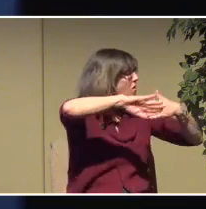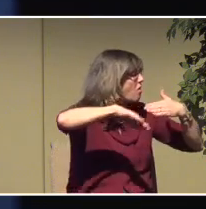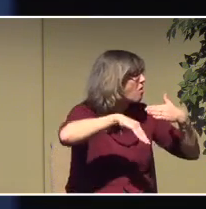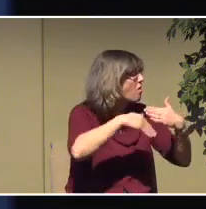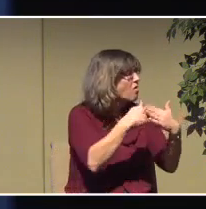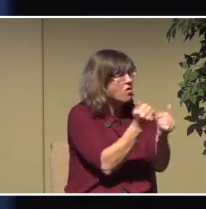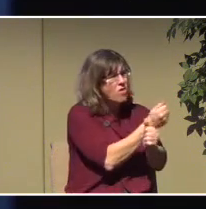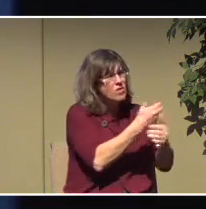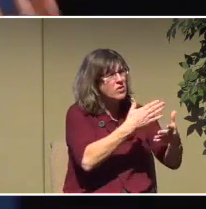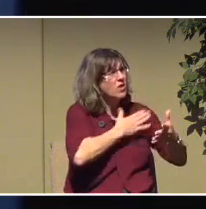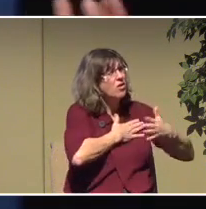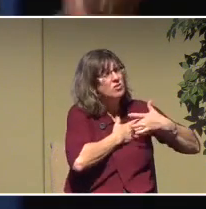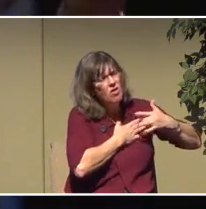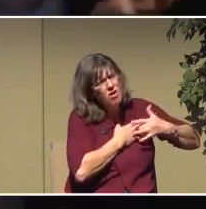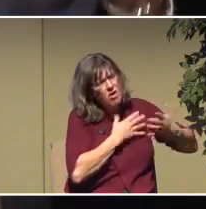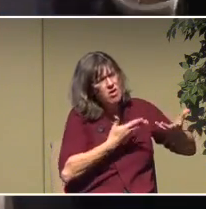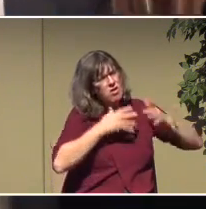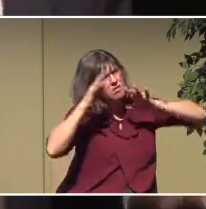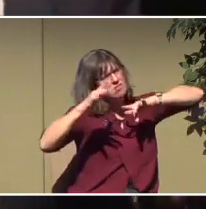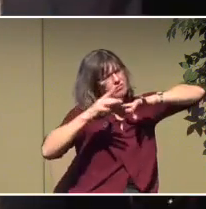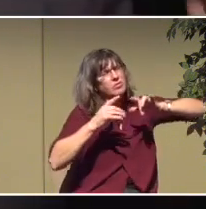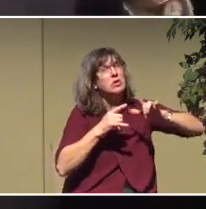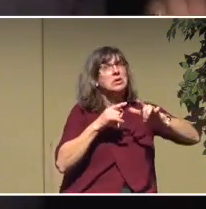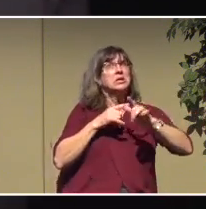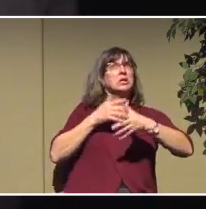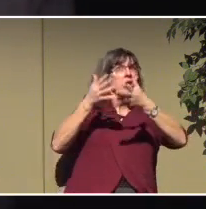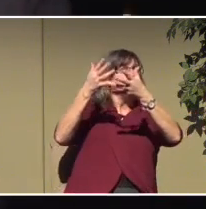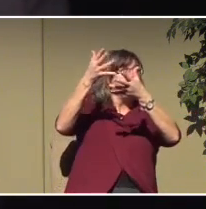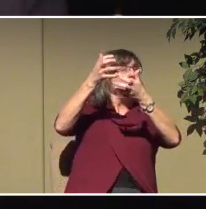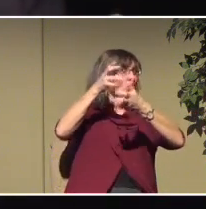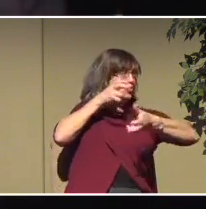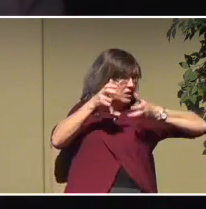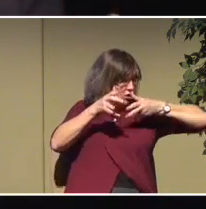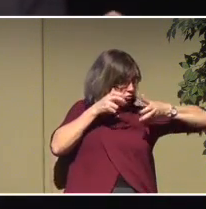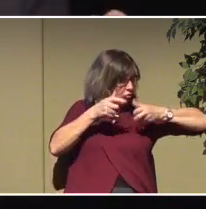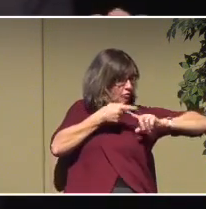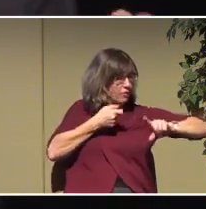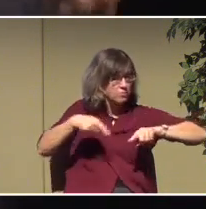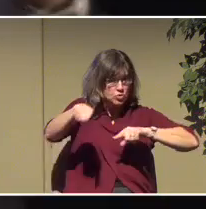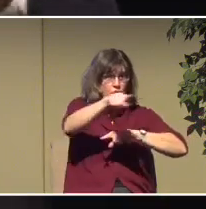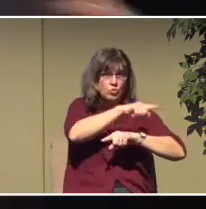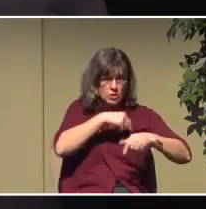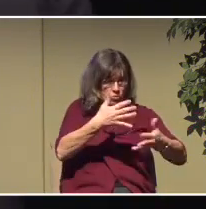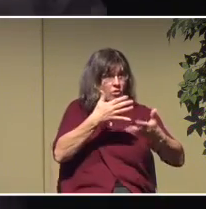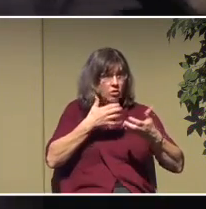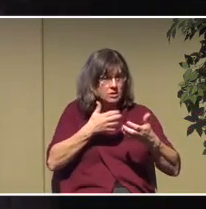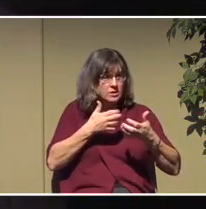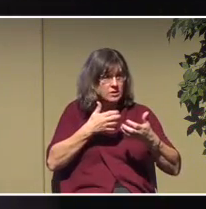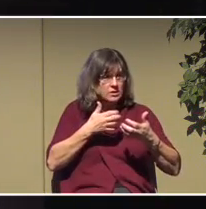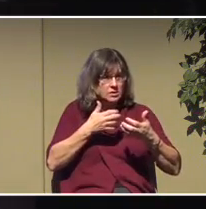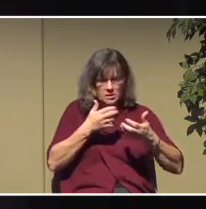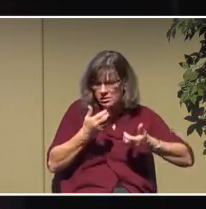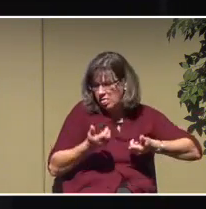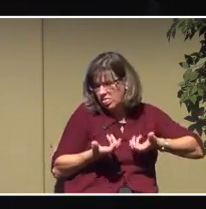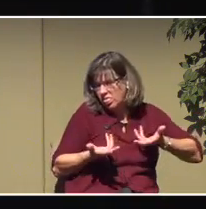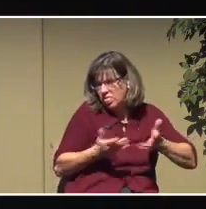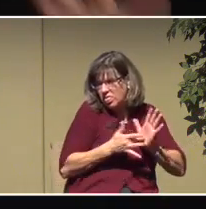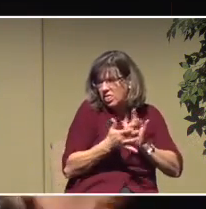him, and even things like that, to say, "Take this, do this." And he just puts it right out there. It's just